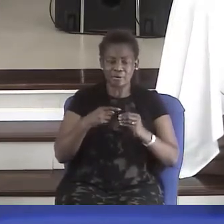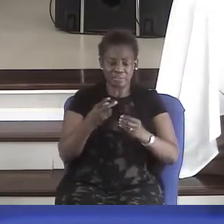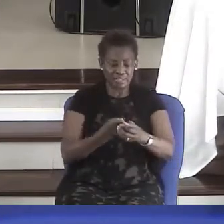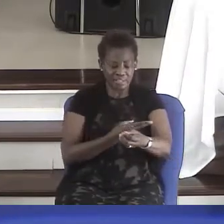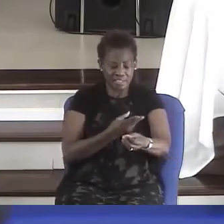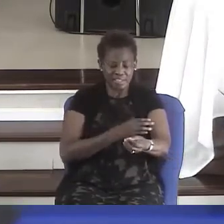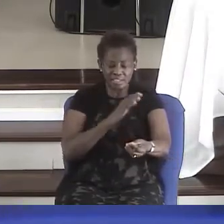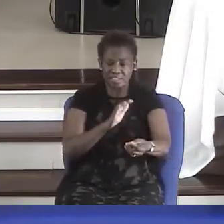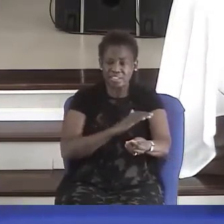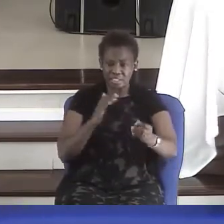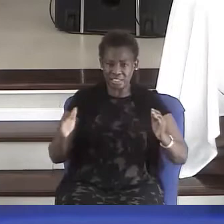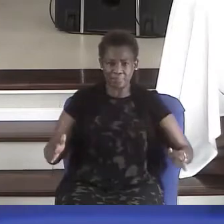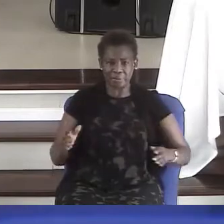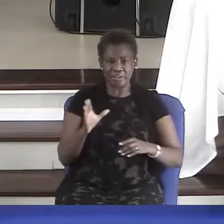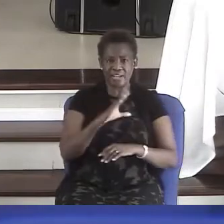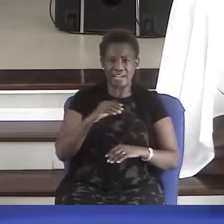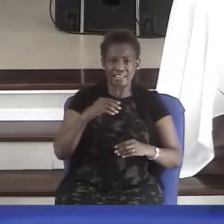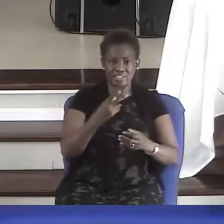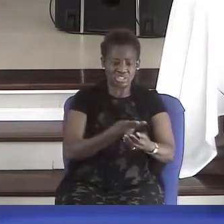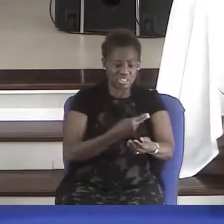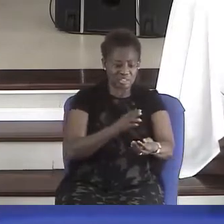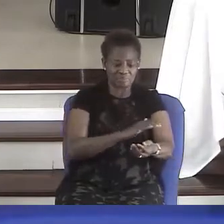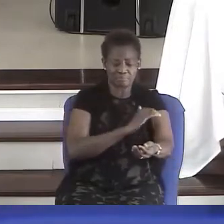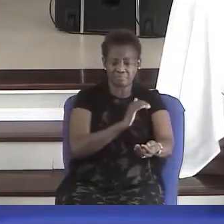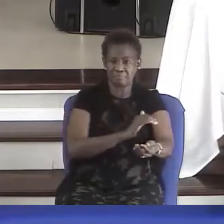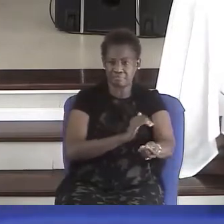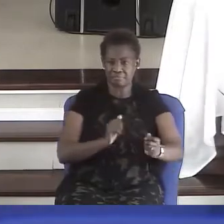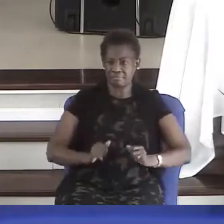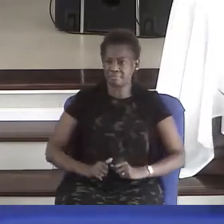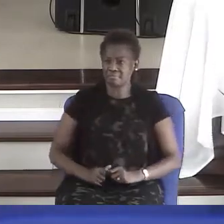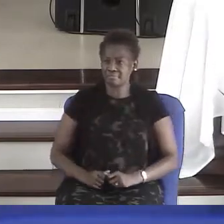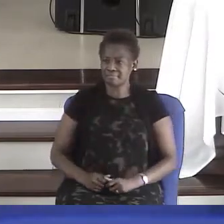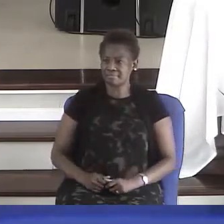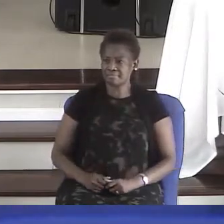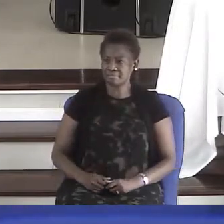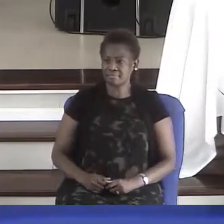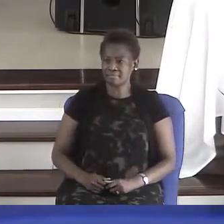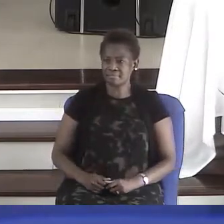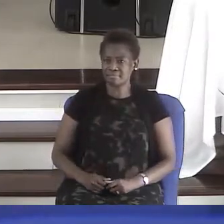If you don't come back, challenge me. I'll stay with you the whole rest of the day